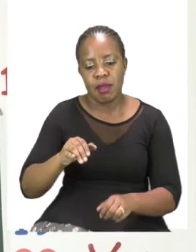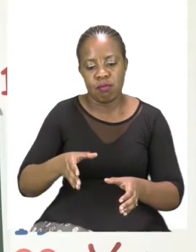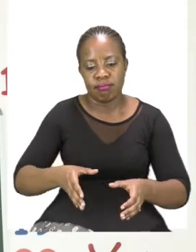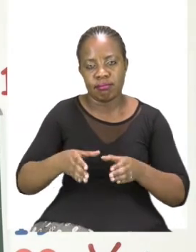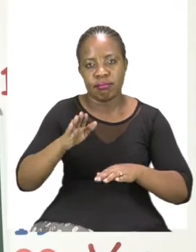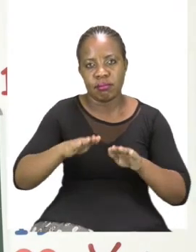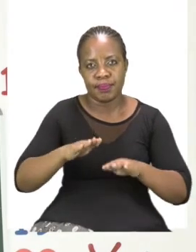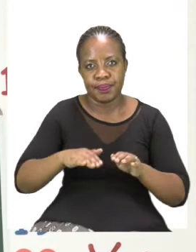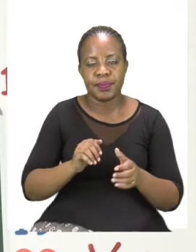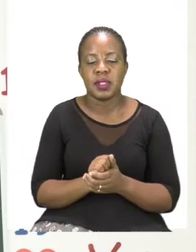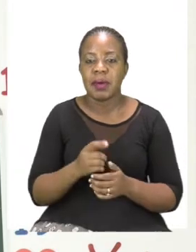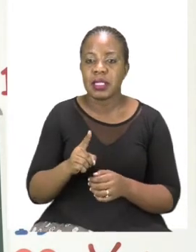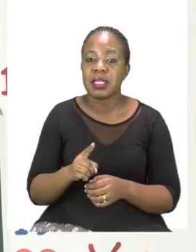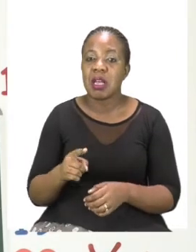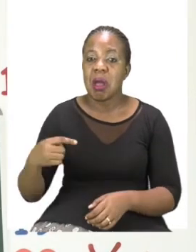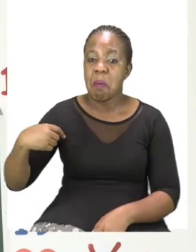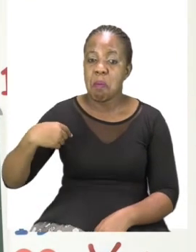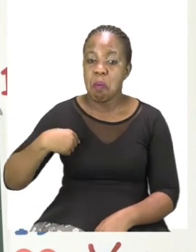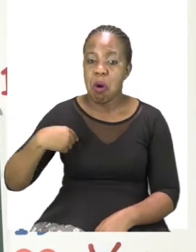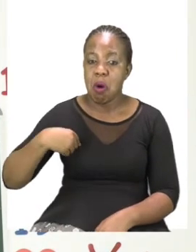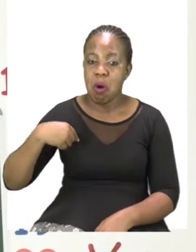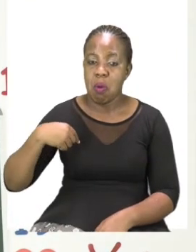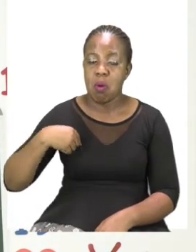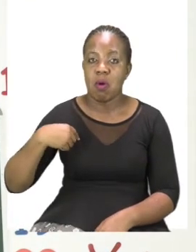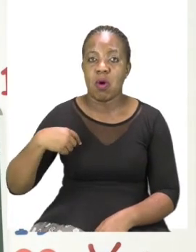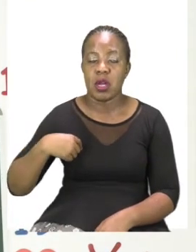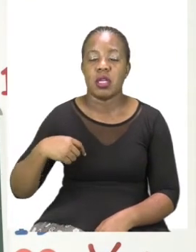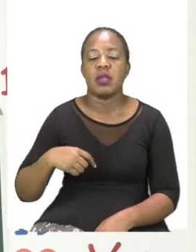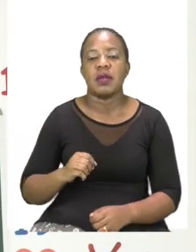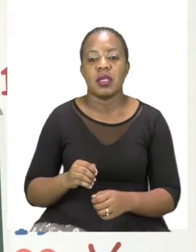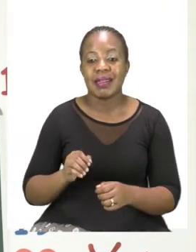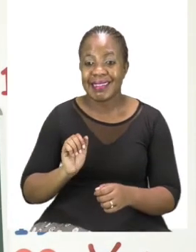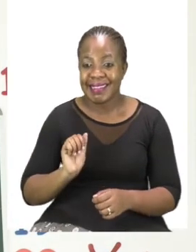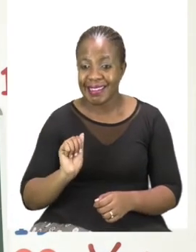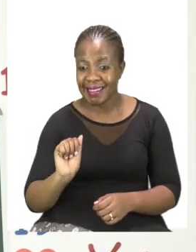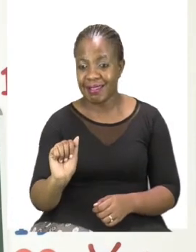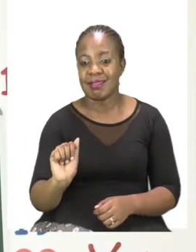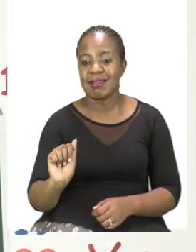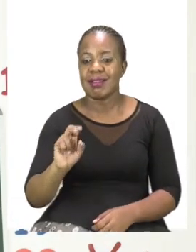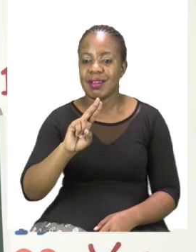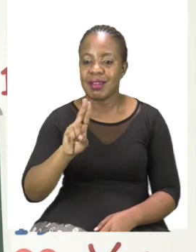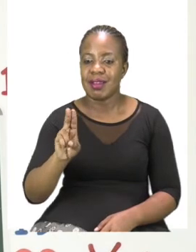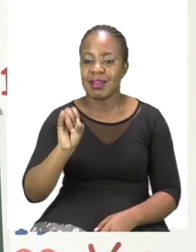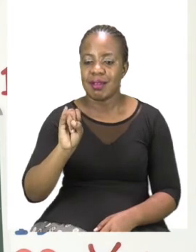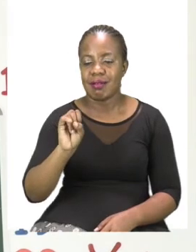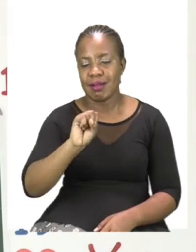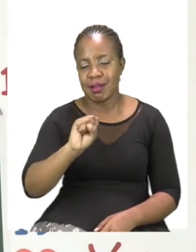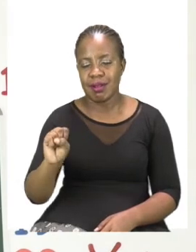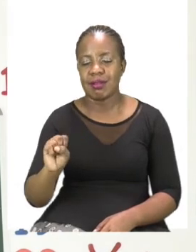about a boy that is owning the drum, we say his